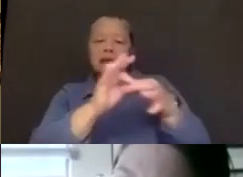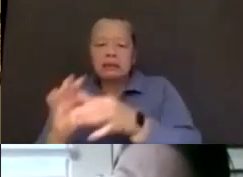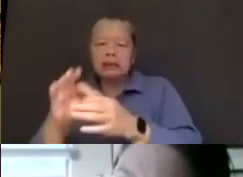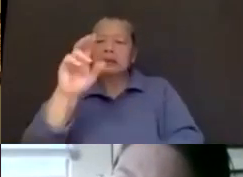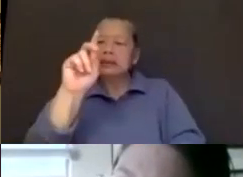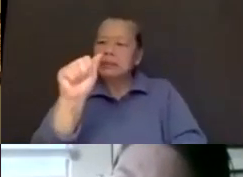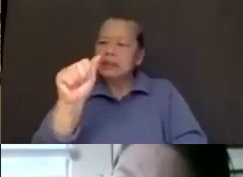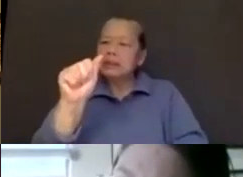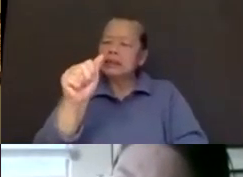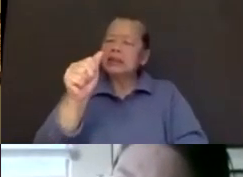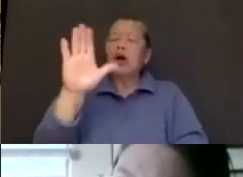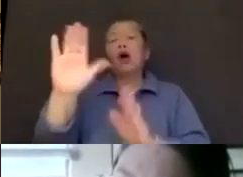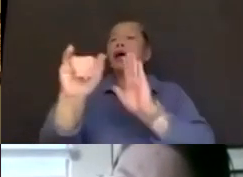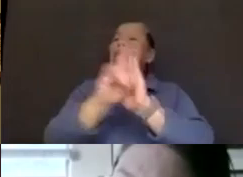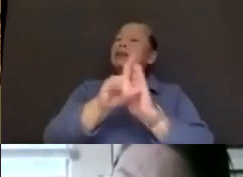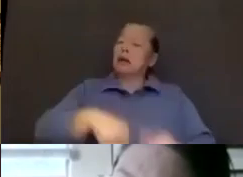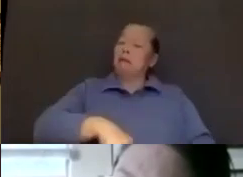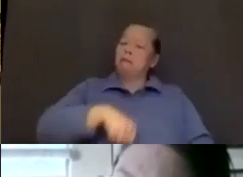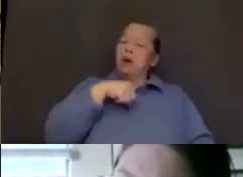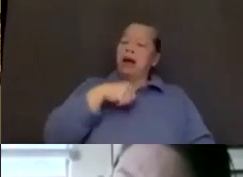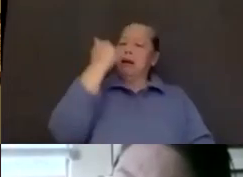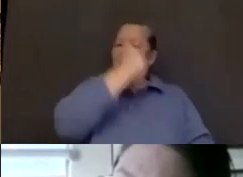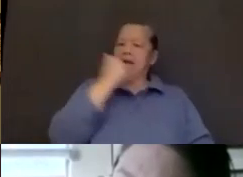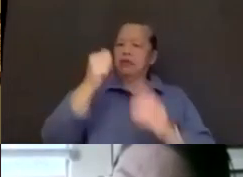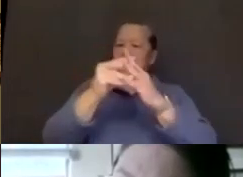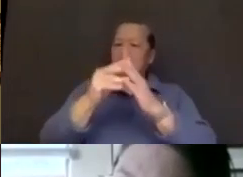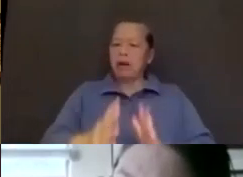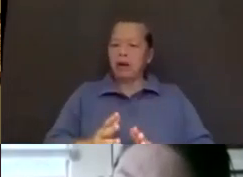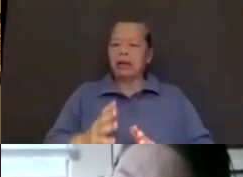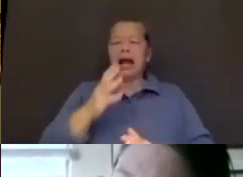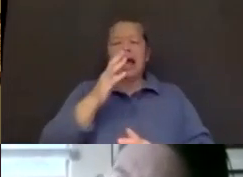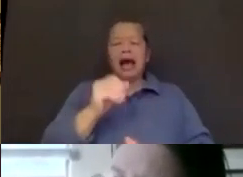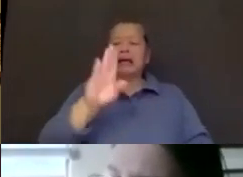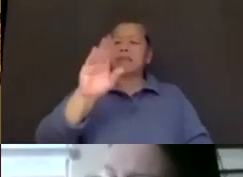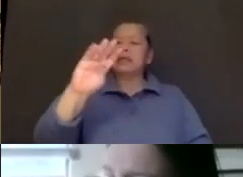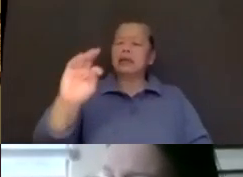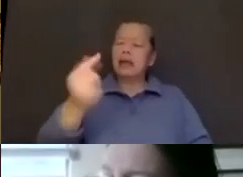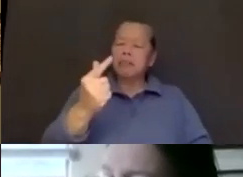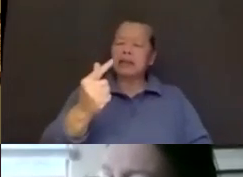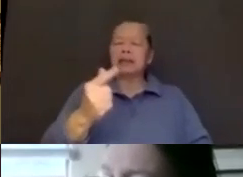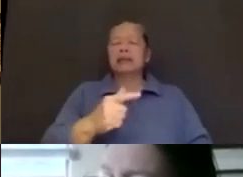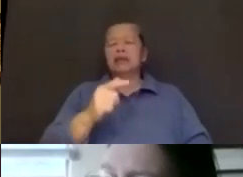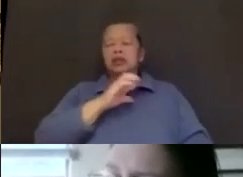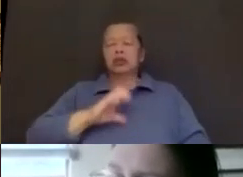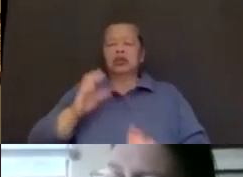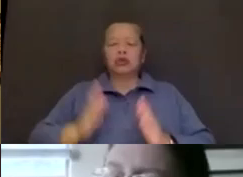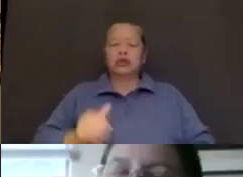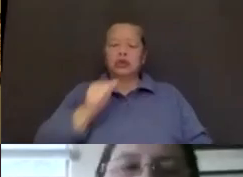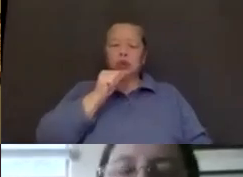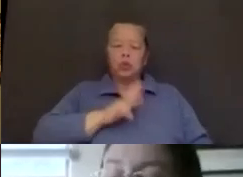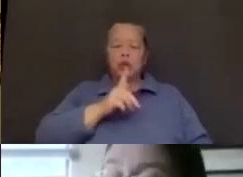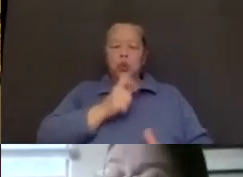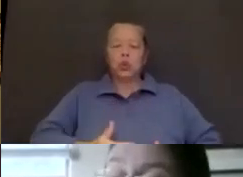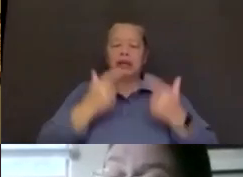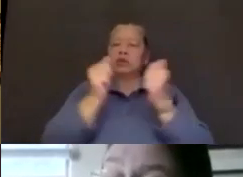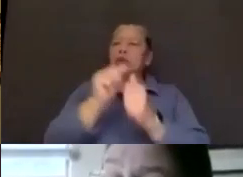proud African-American and becoming Christian woman who lives with a physical disability. She's a